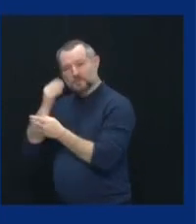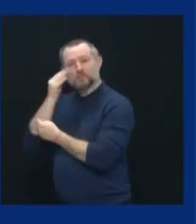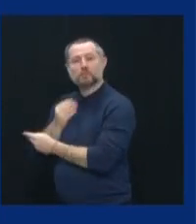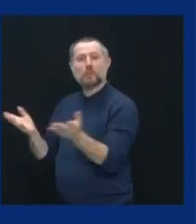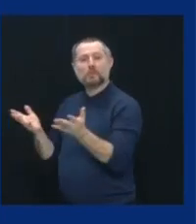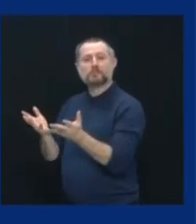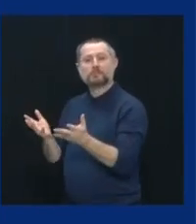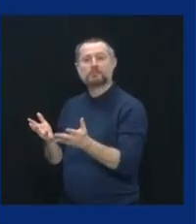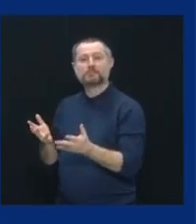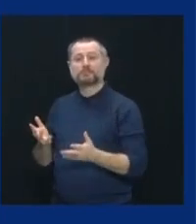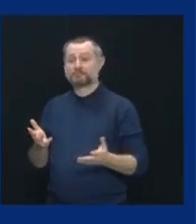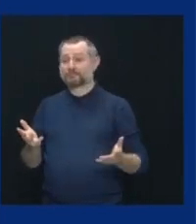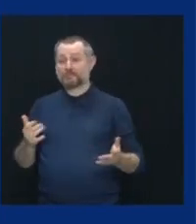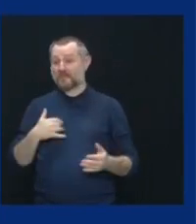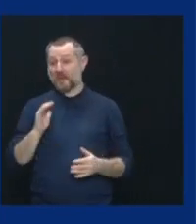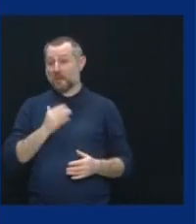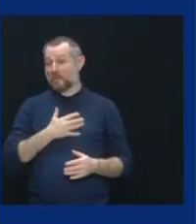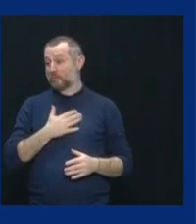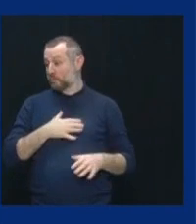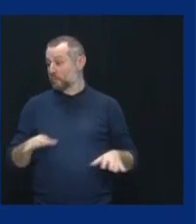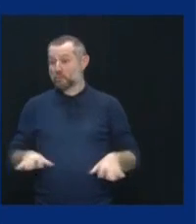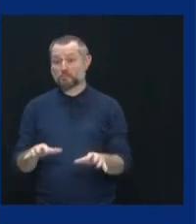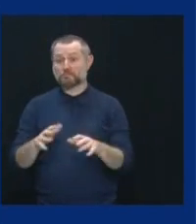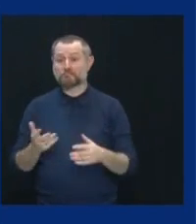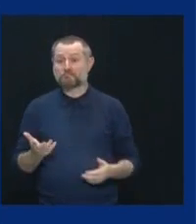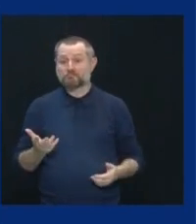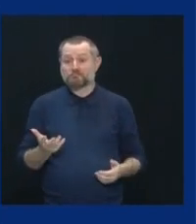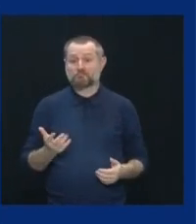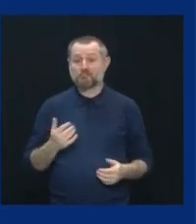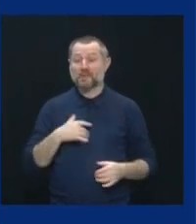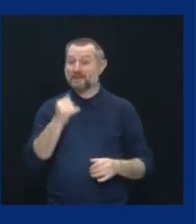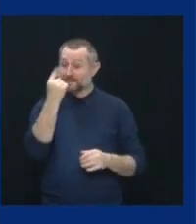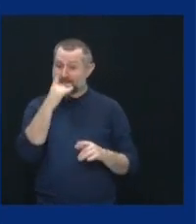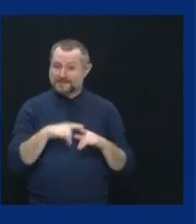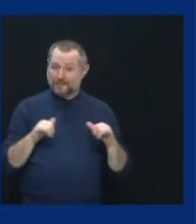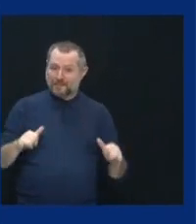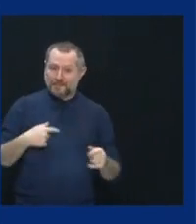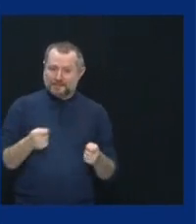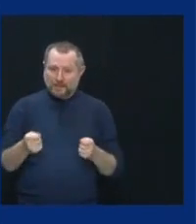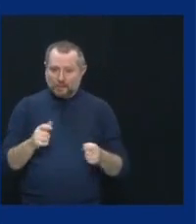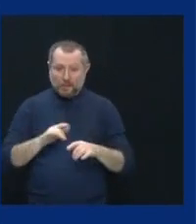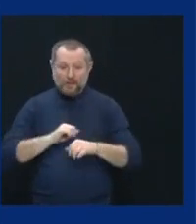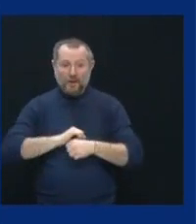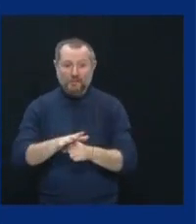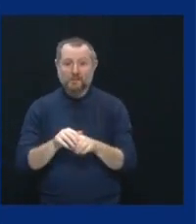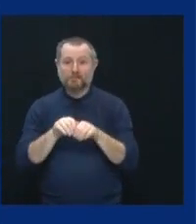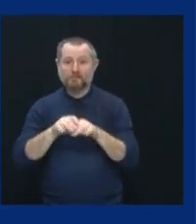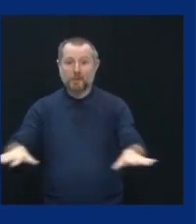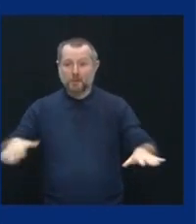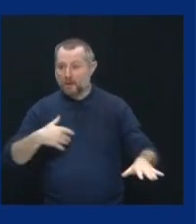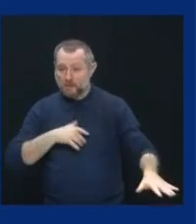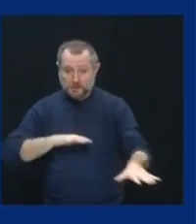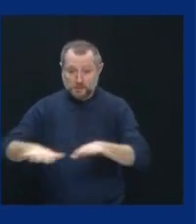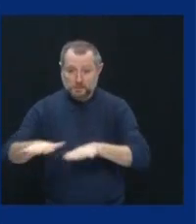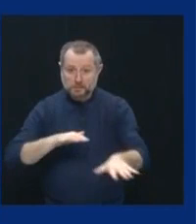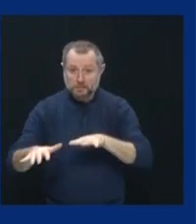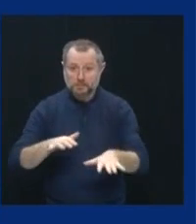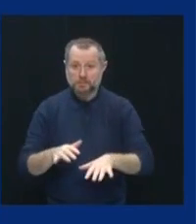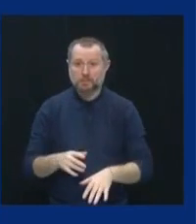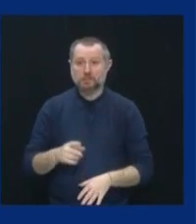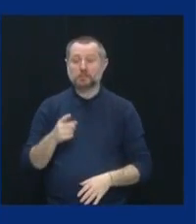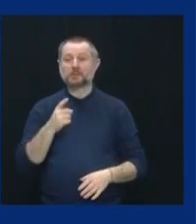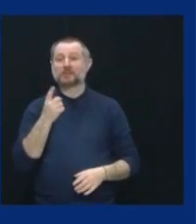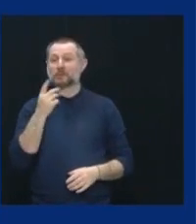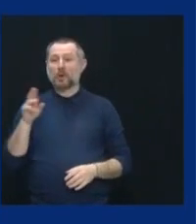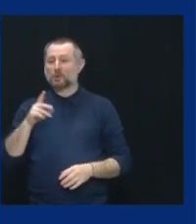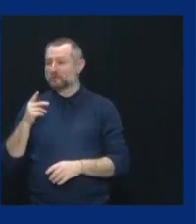And that's what we did. And we're also in the midst of managing a pandemic. And Dr. Zucker's here every day, and